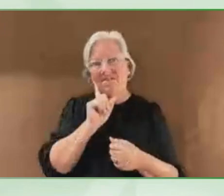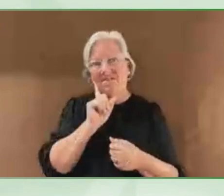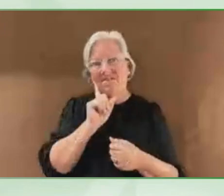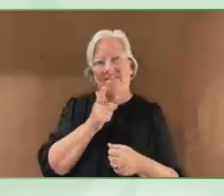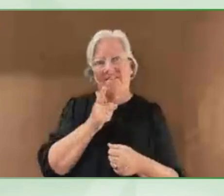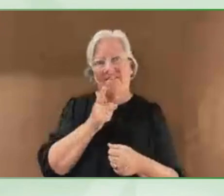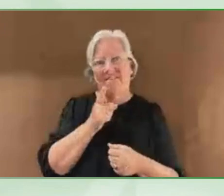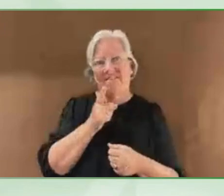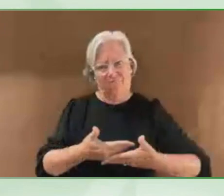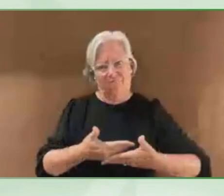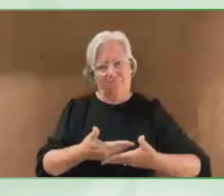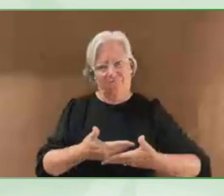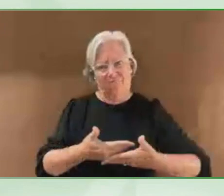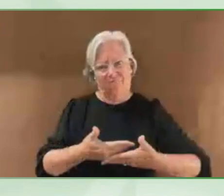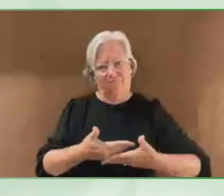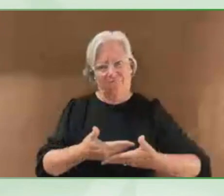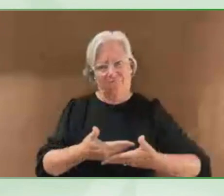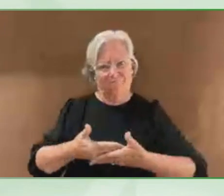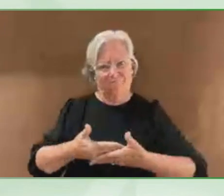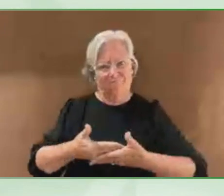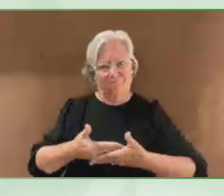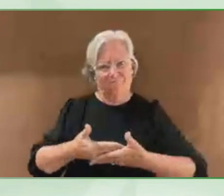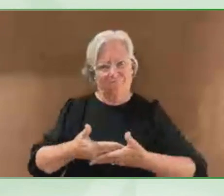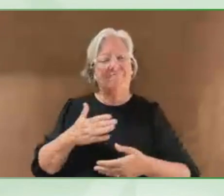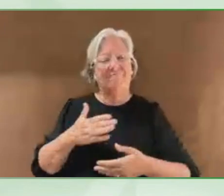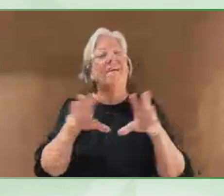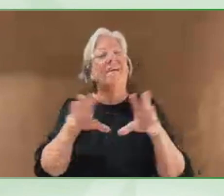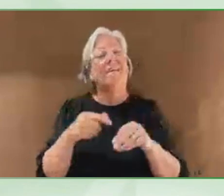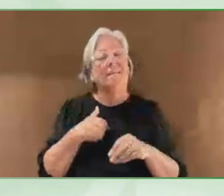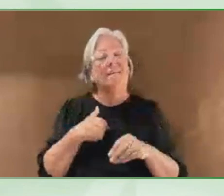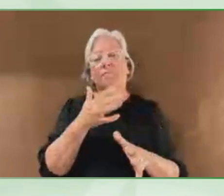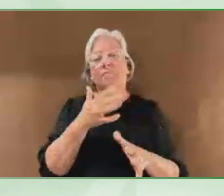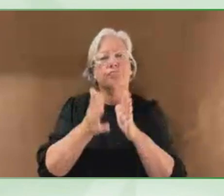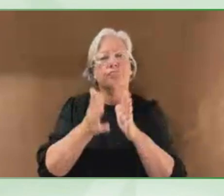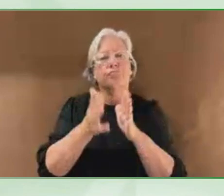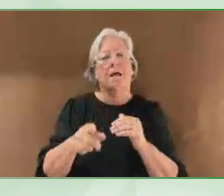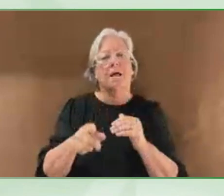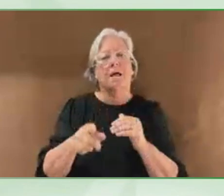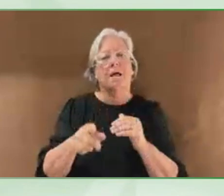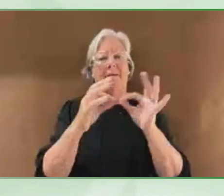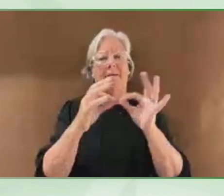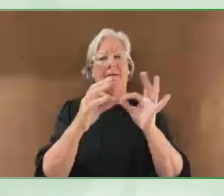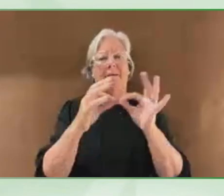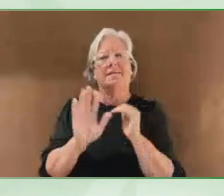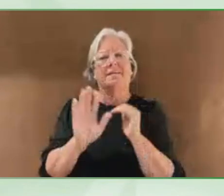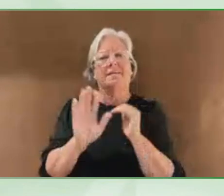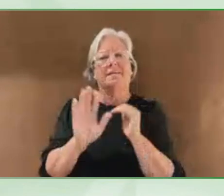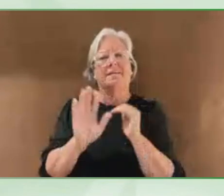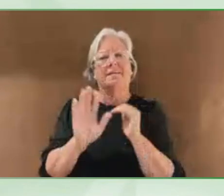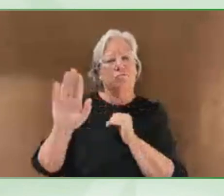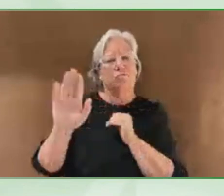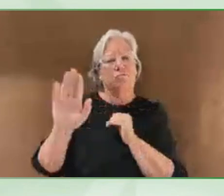use British Sign Language at home to communicate in a way that we can all understand.